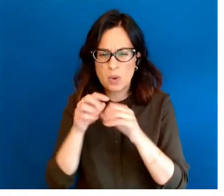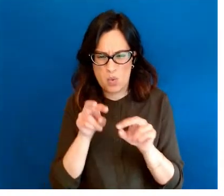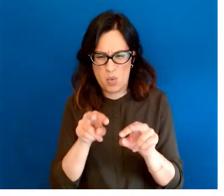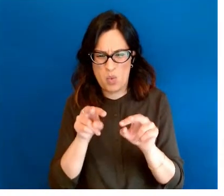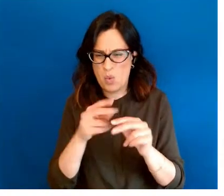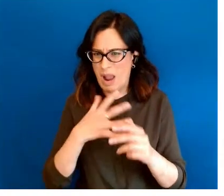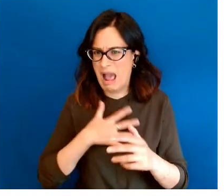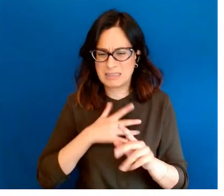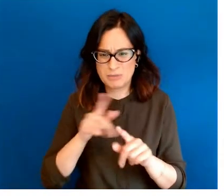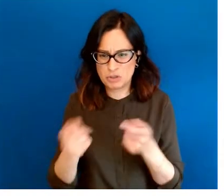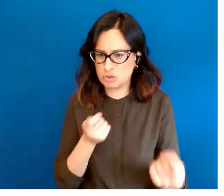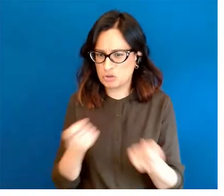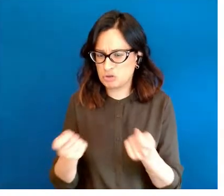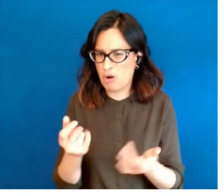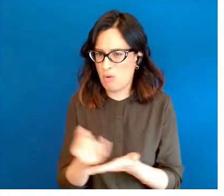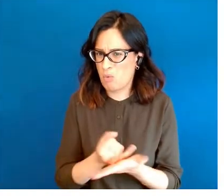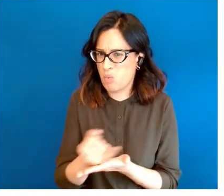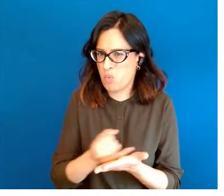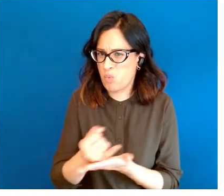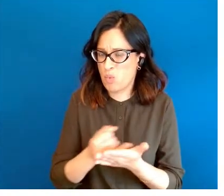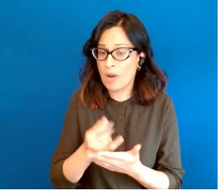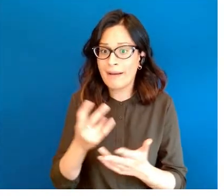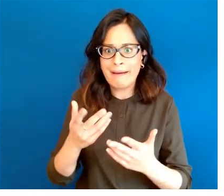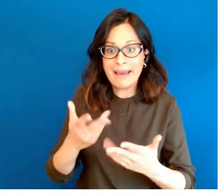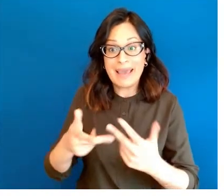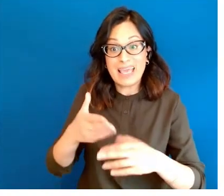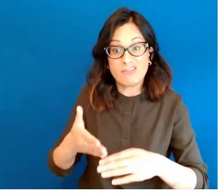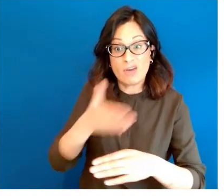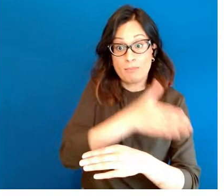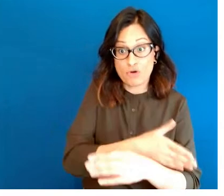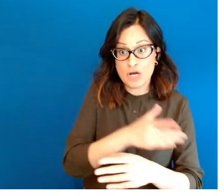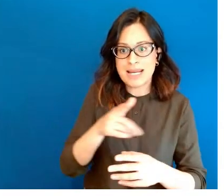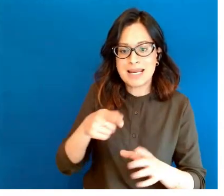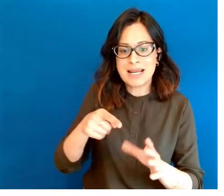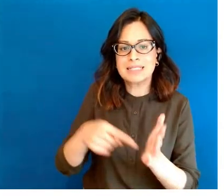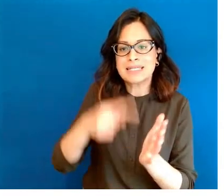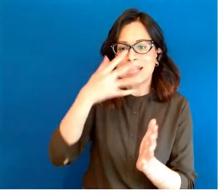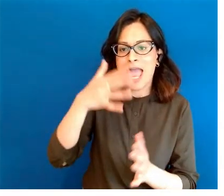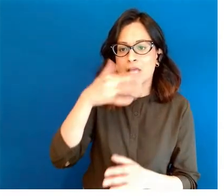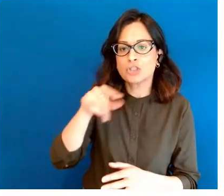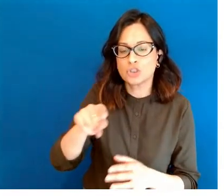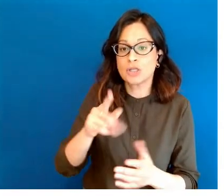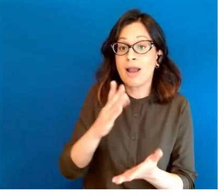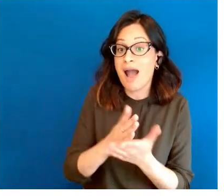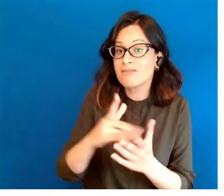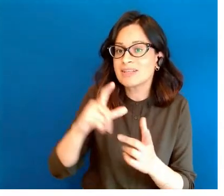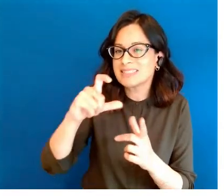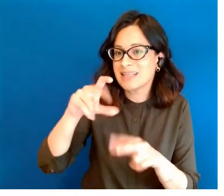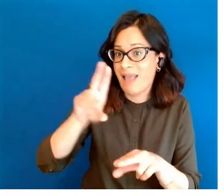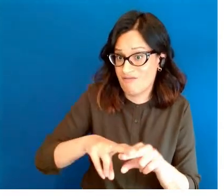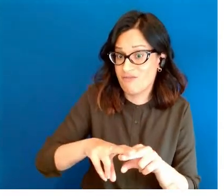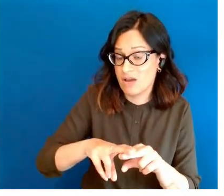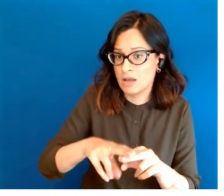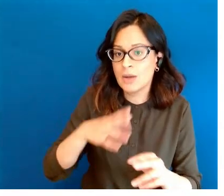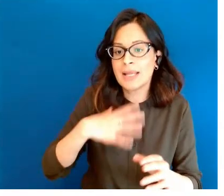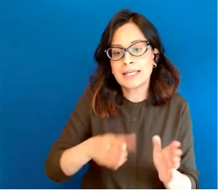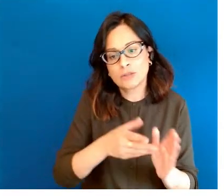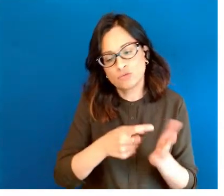they occur pre-pubertally, it suggests that this patient has got cystic fibrosis and needs to be referred to see a